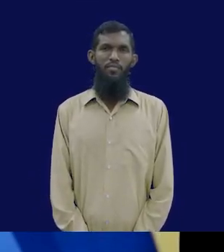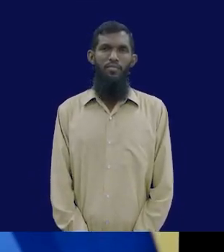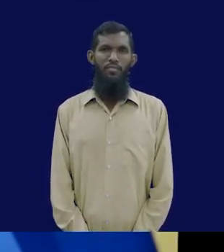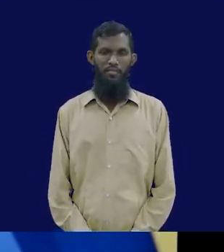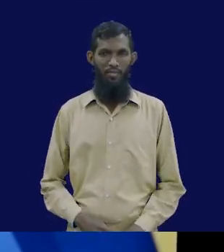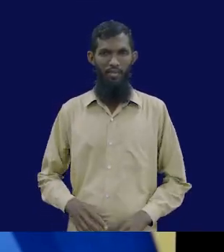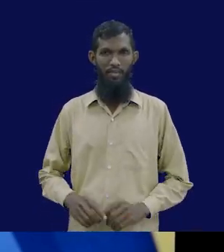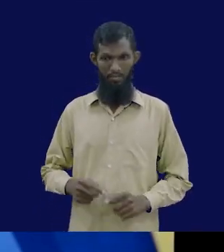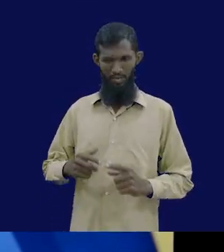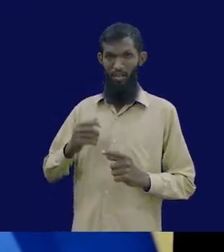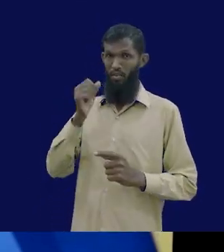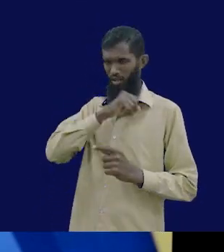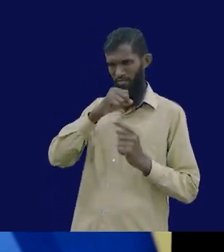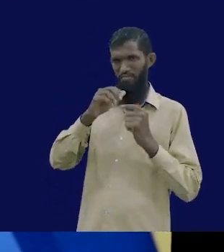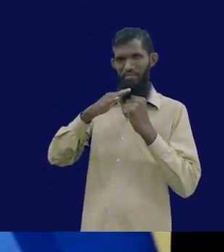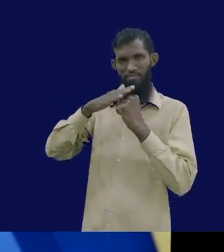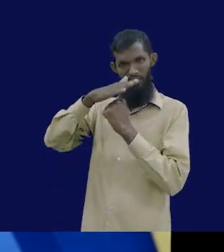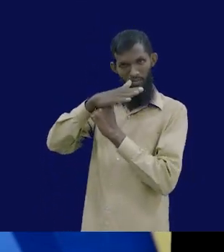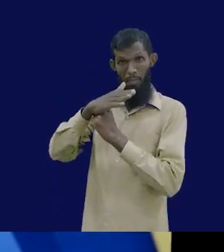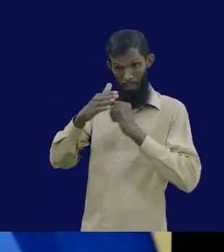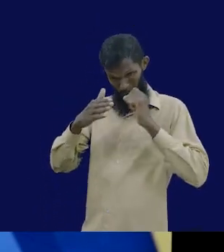Fasting consists of pillars.